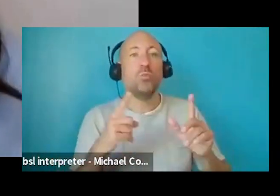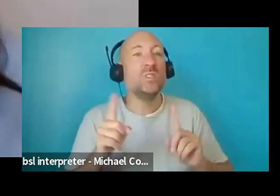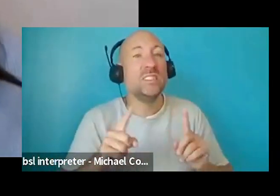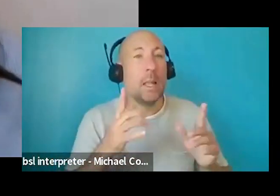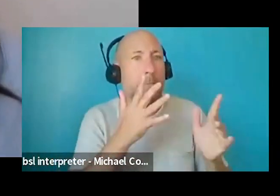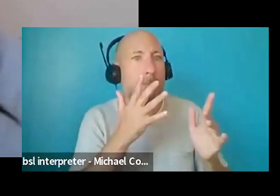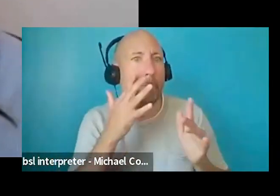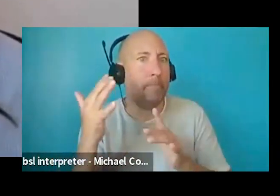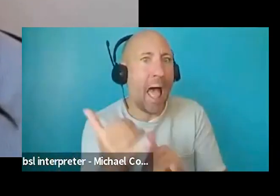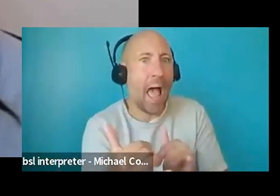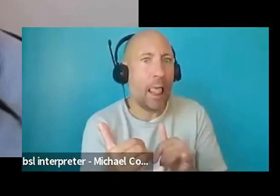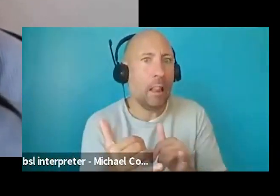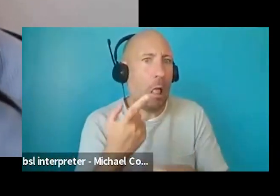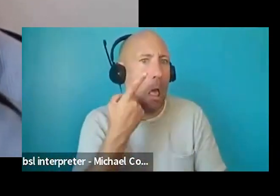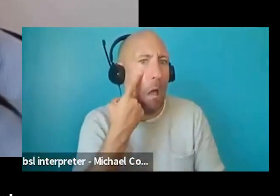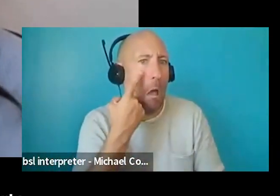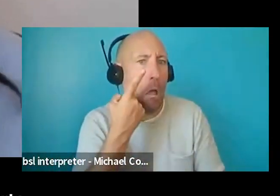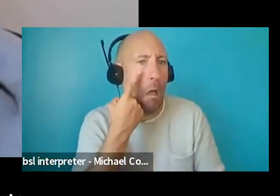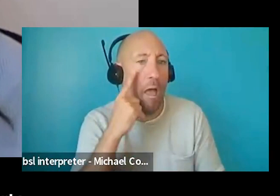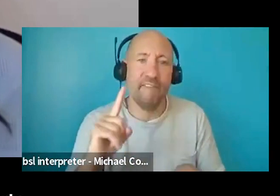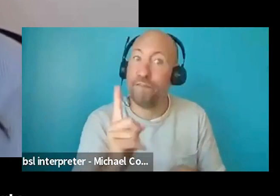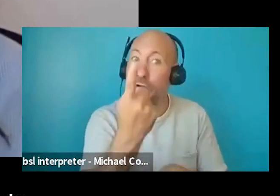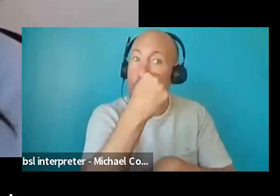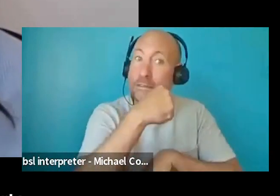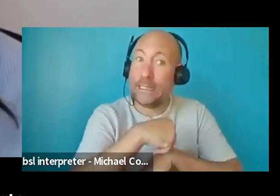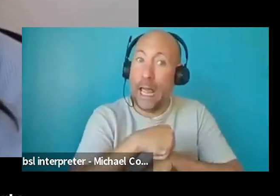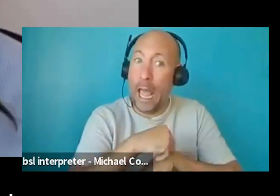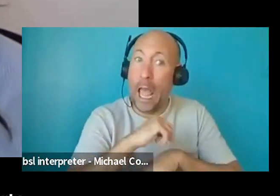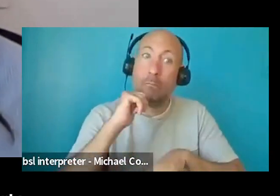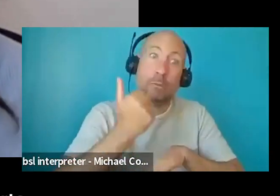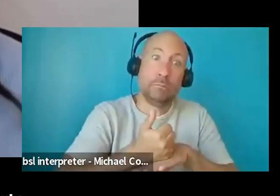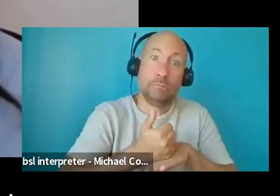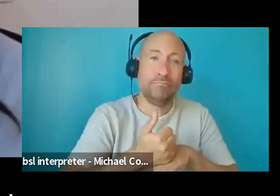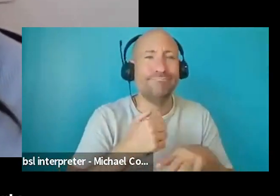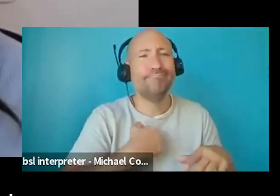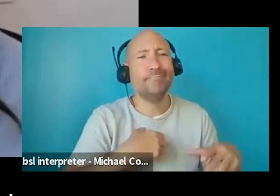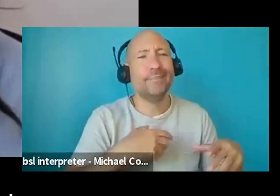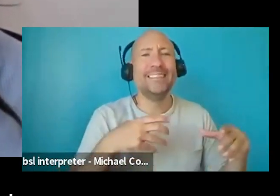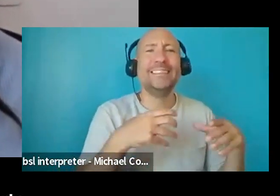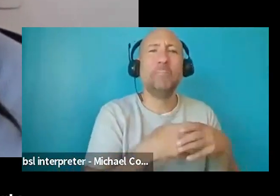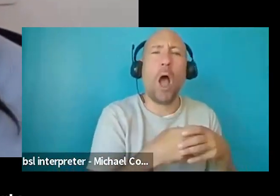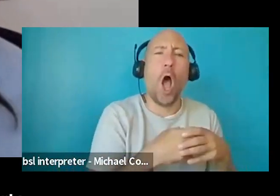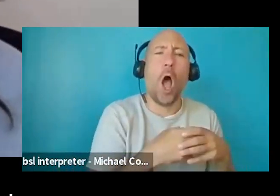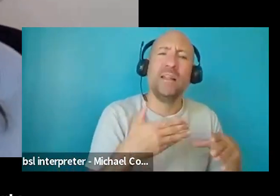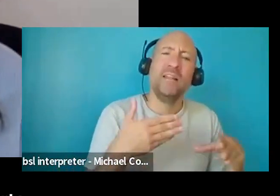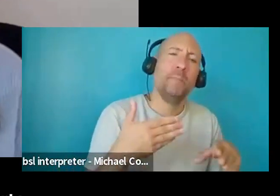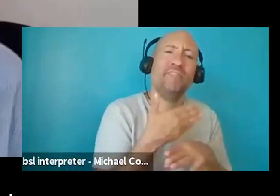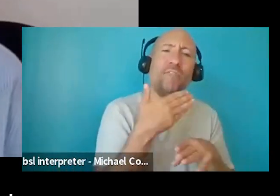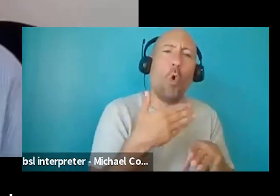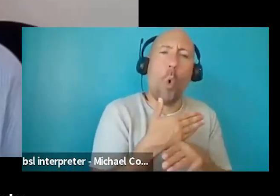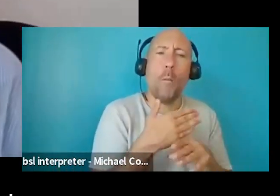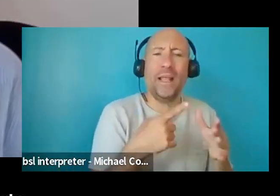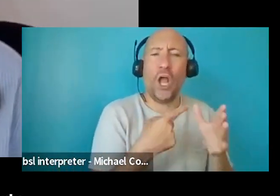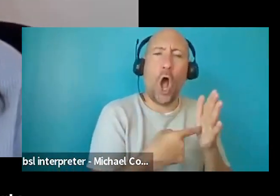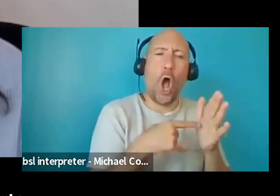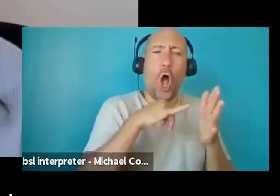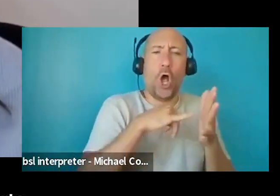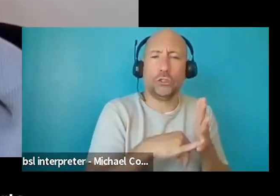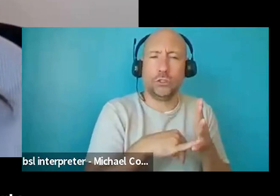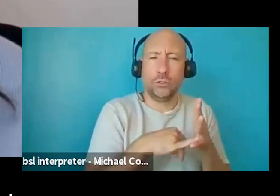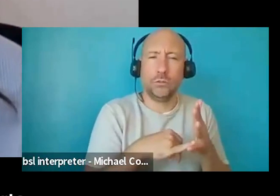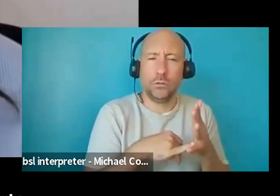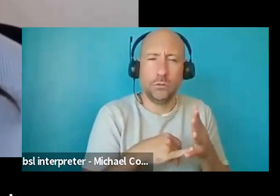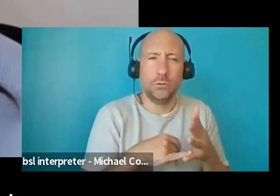time ever for us. The Department of Performing Arts has